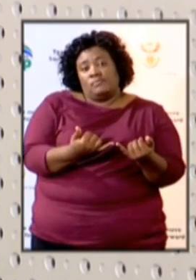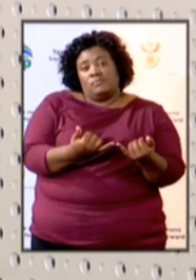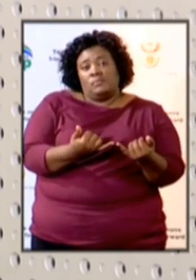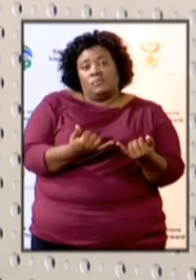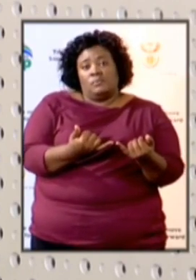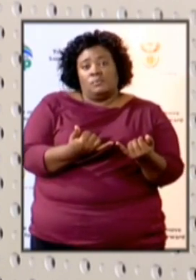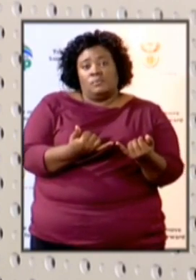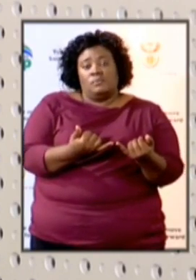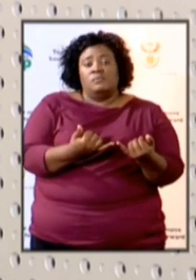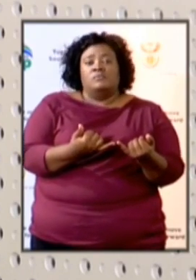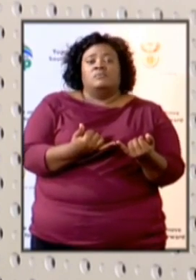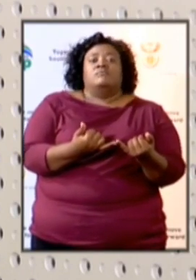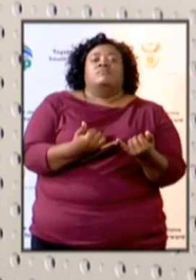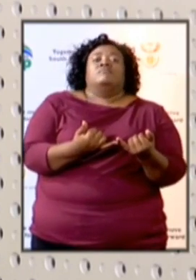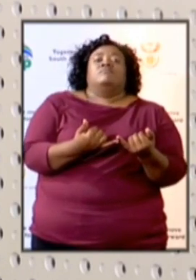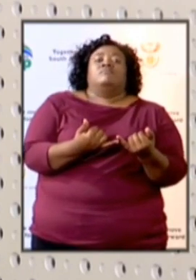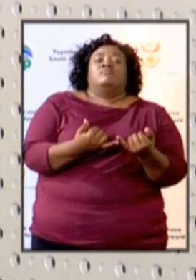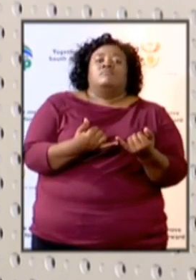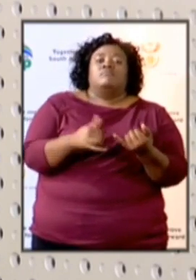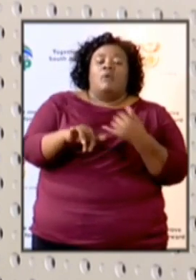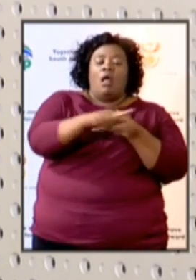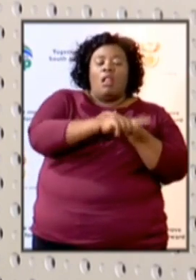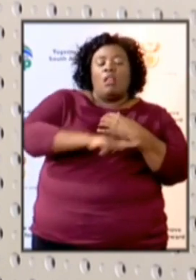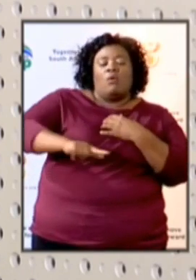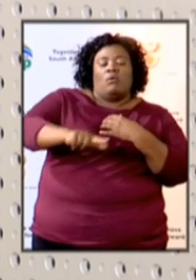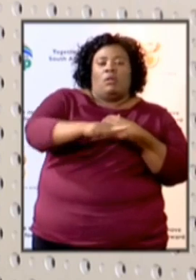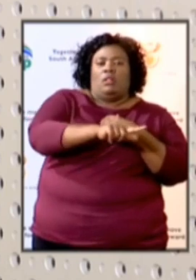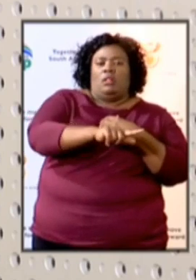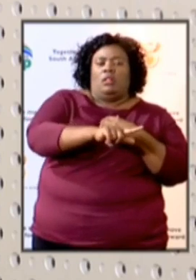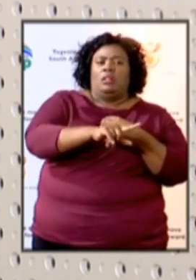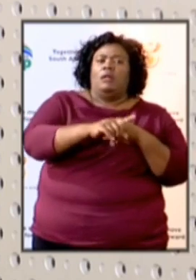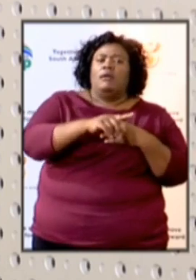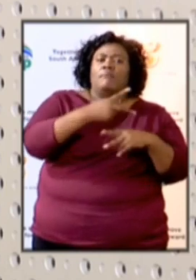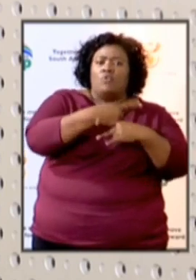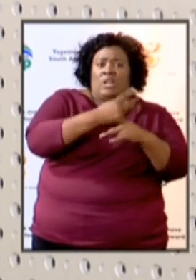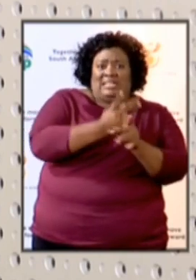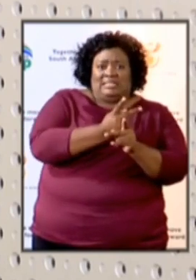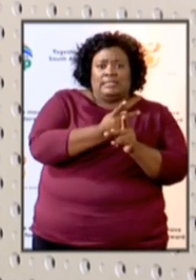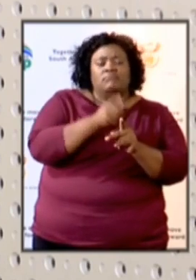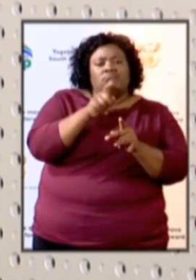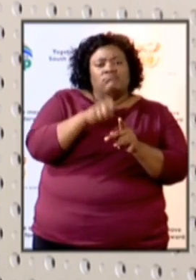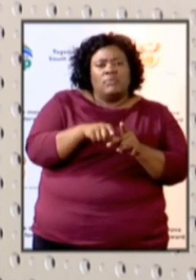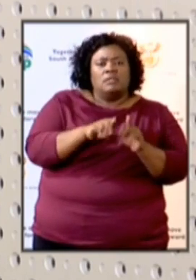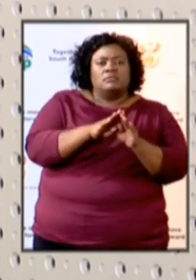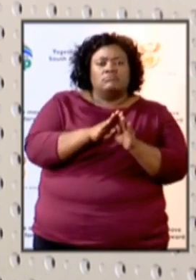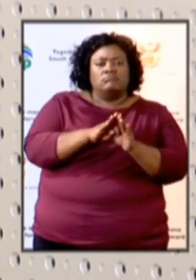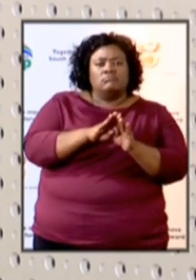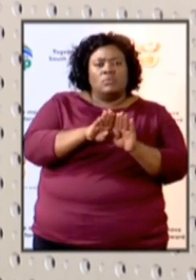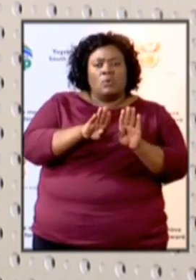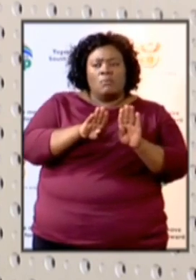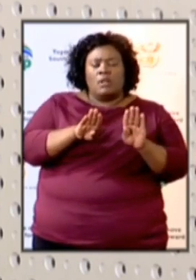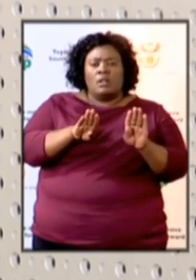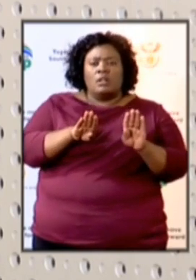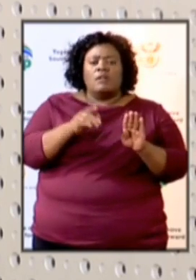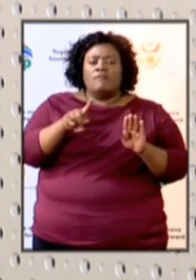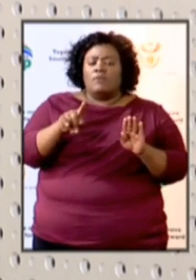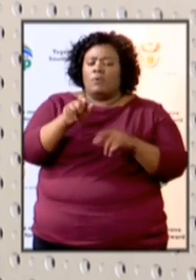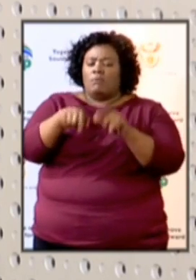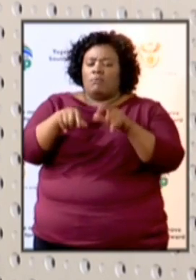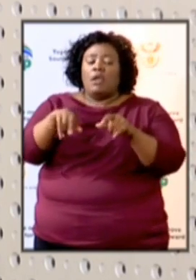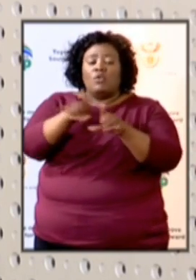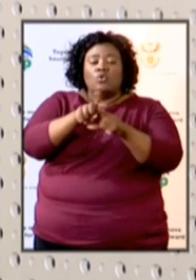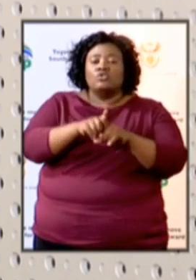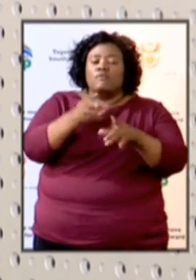unlock a bit of the local production for local consumption and for